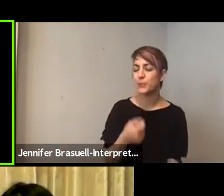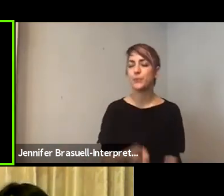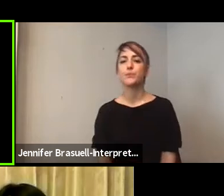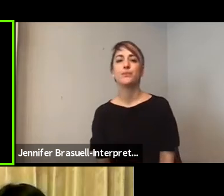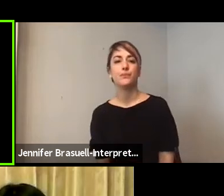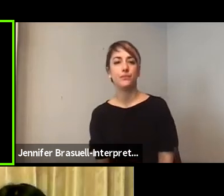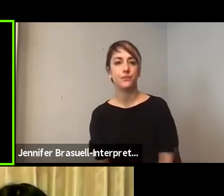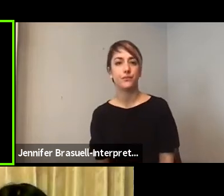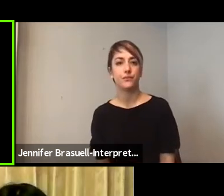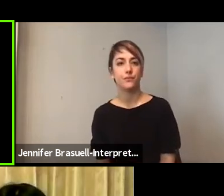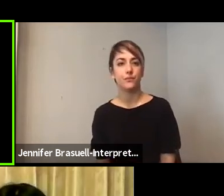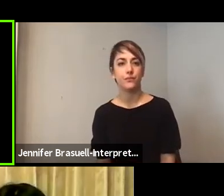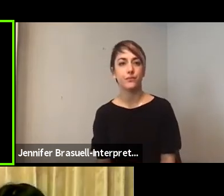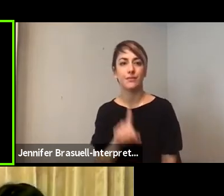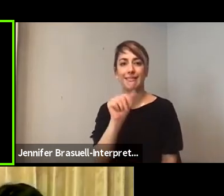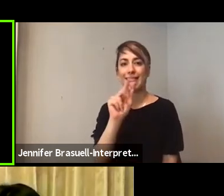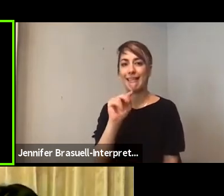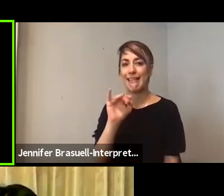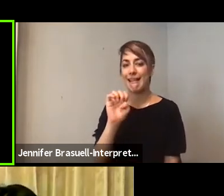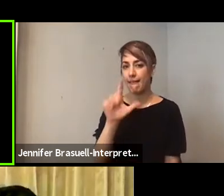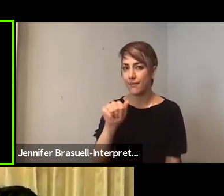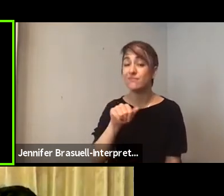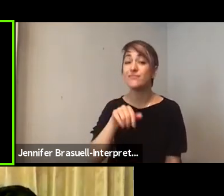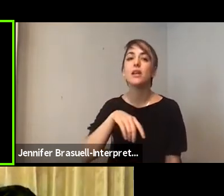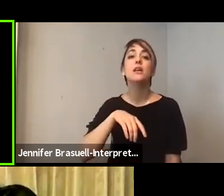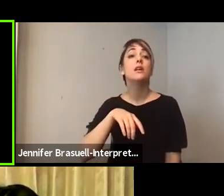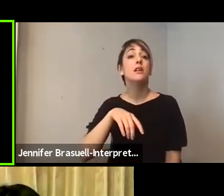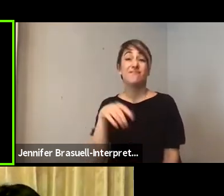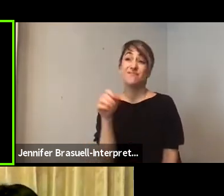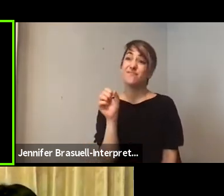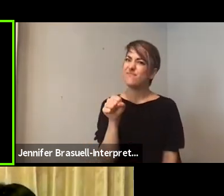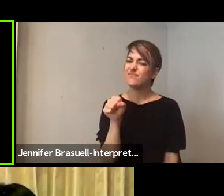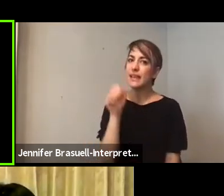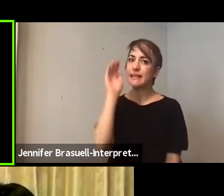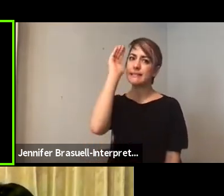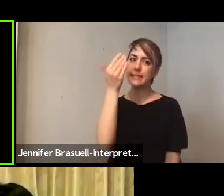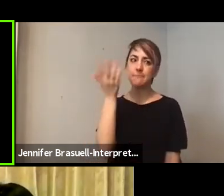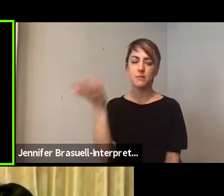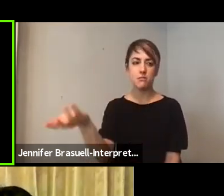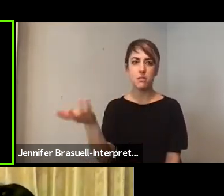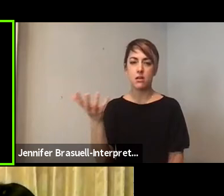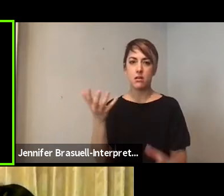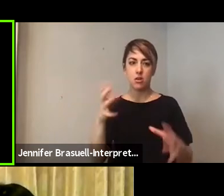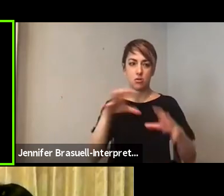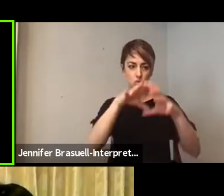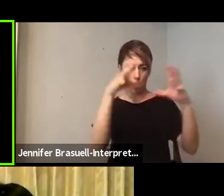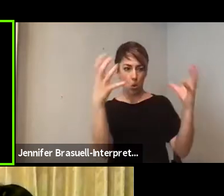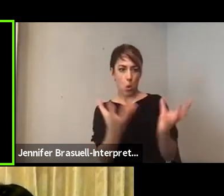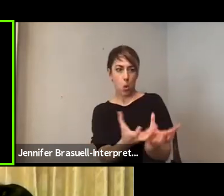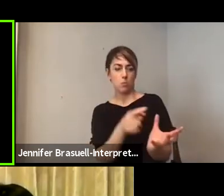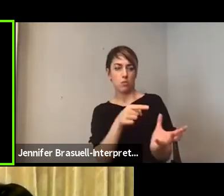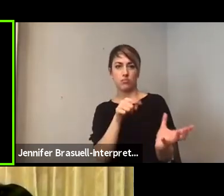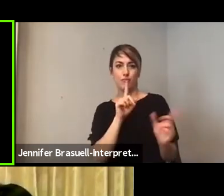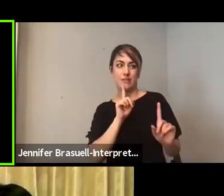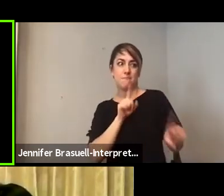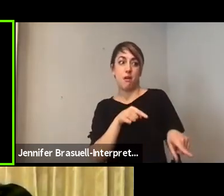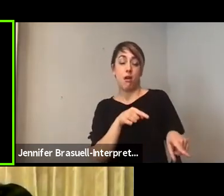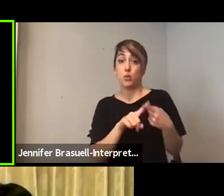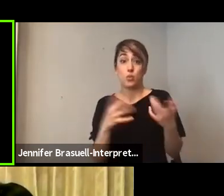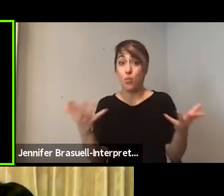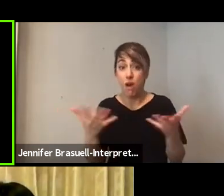Yes. Yeah. Cool. Yeah, I think it seems to be a bit of a global response in our industry to